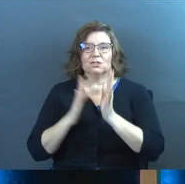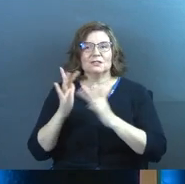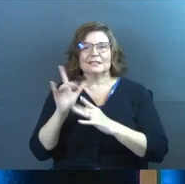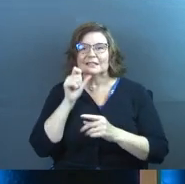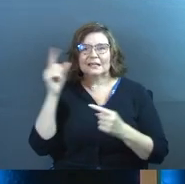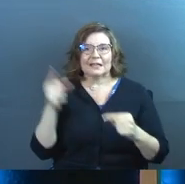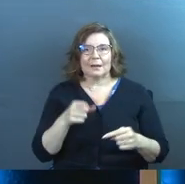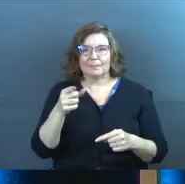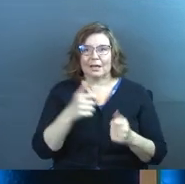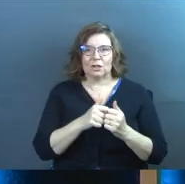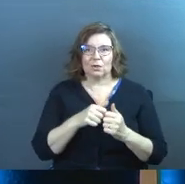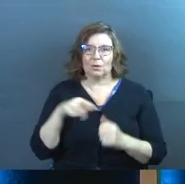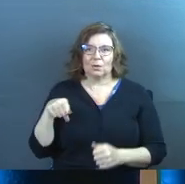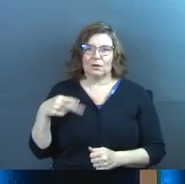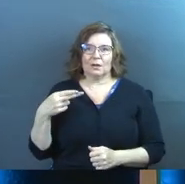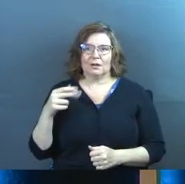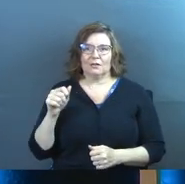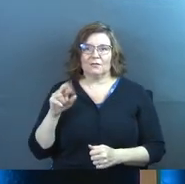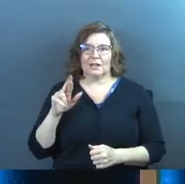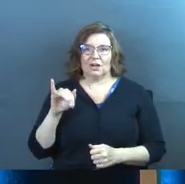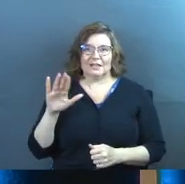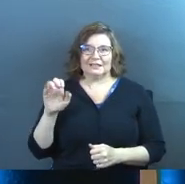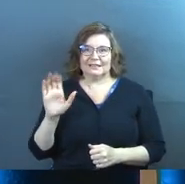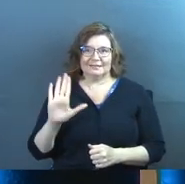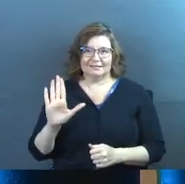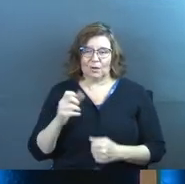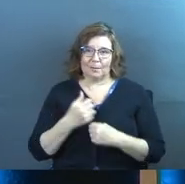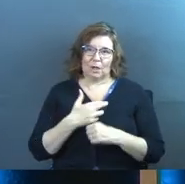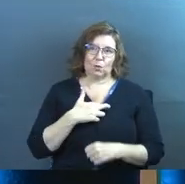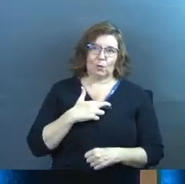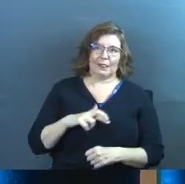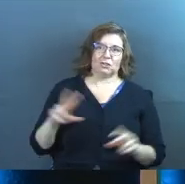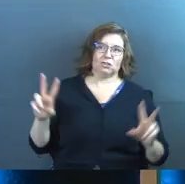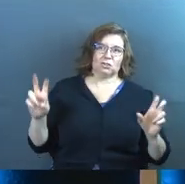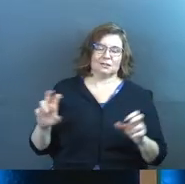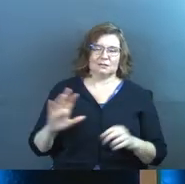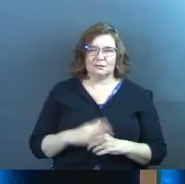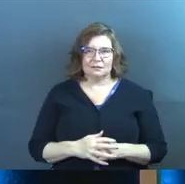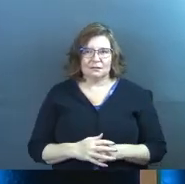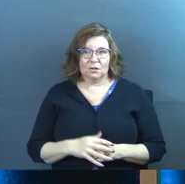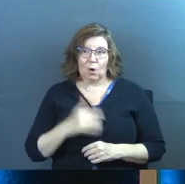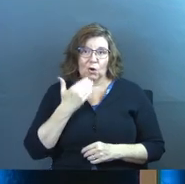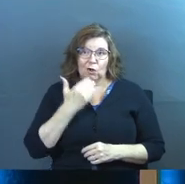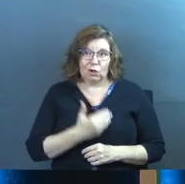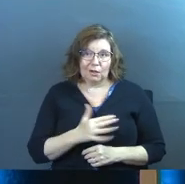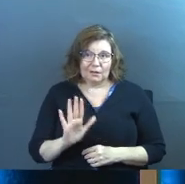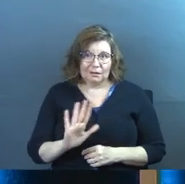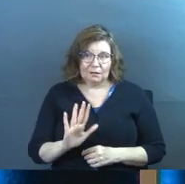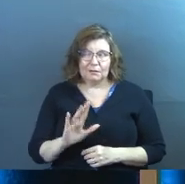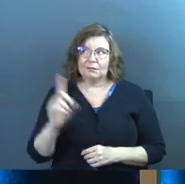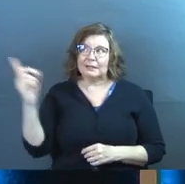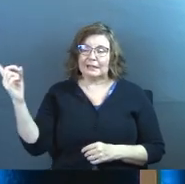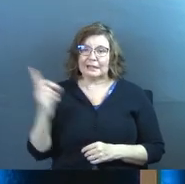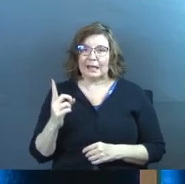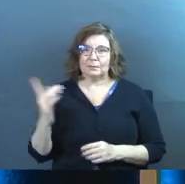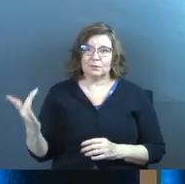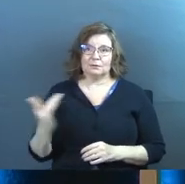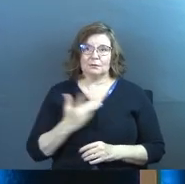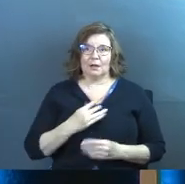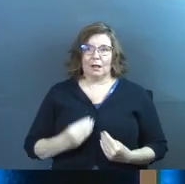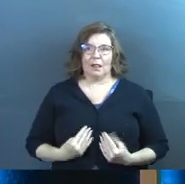Jesus didn't come to make you a Pharisee. He didn't come to make you religious. He didn't come to make you good. He came to make you